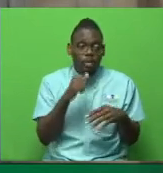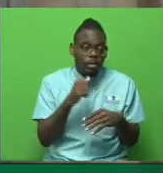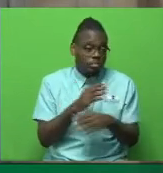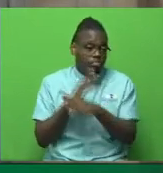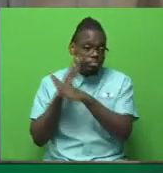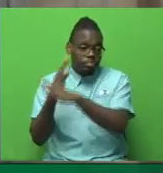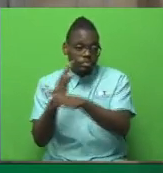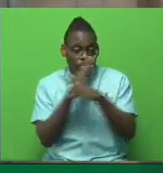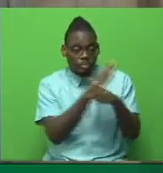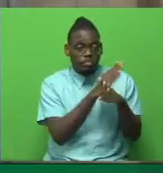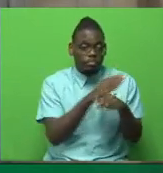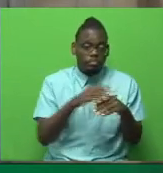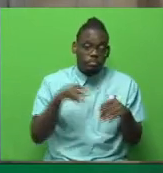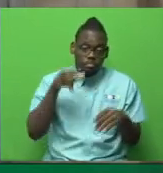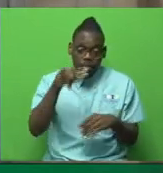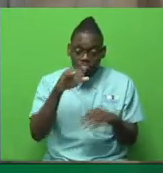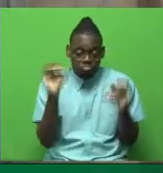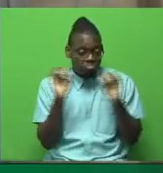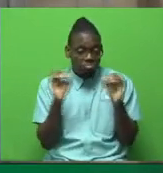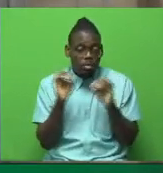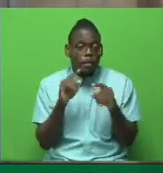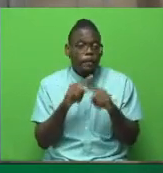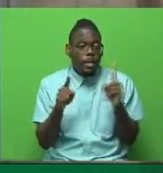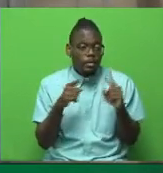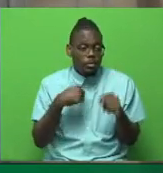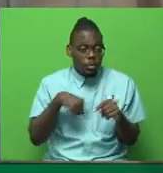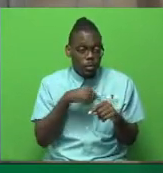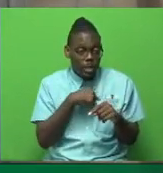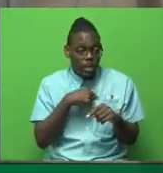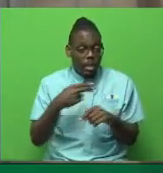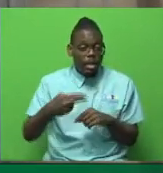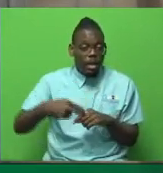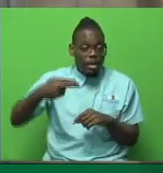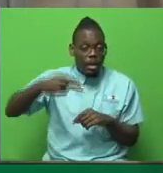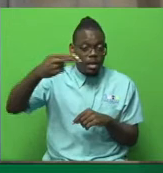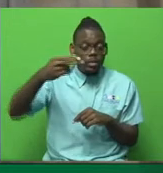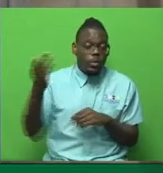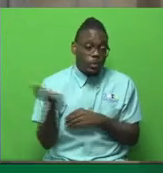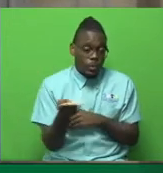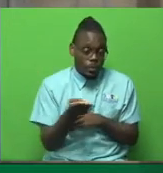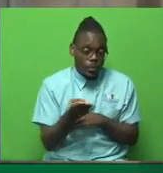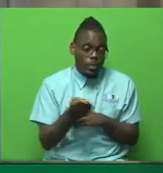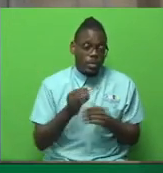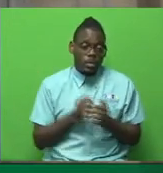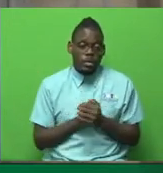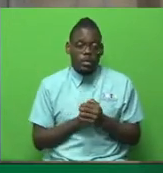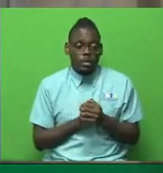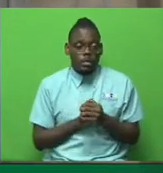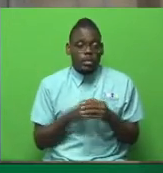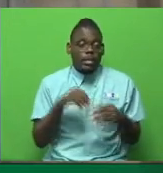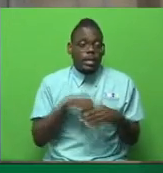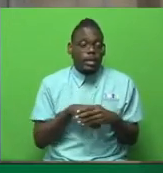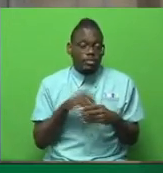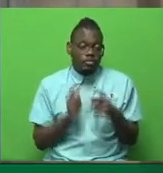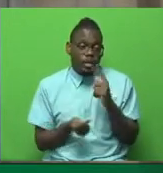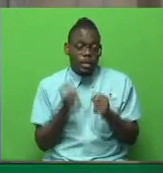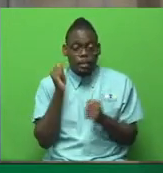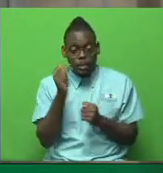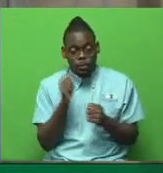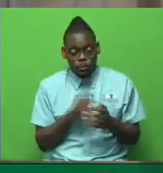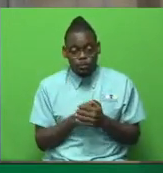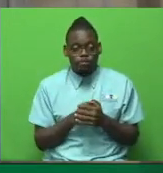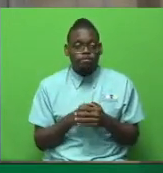we ended up with one of the highest debt rates of debt per 100 000 persons in the world